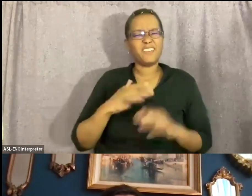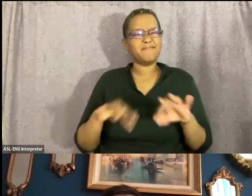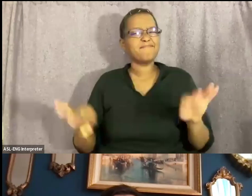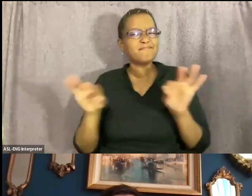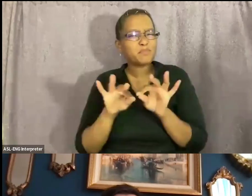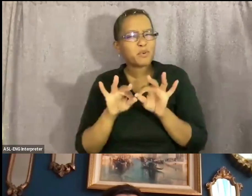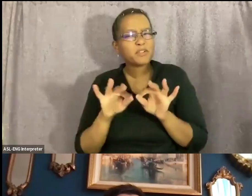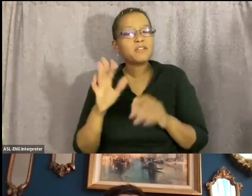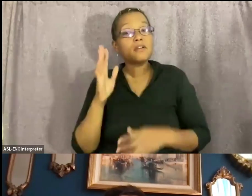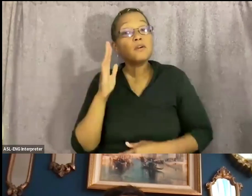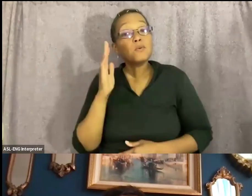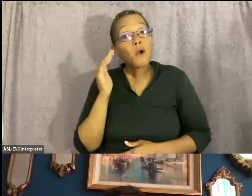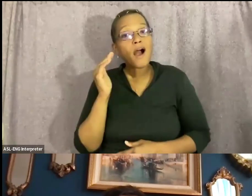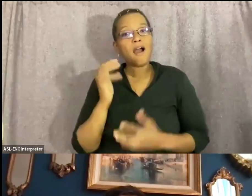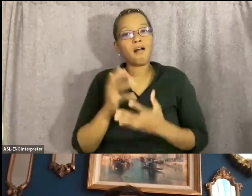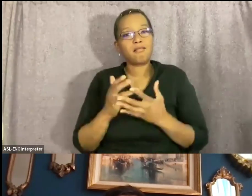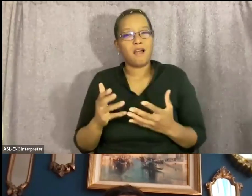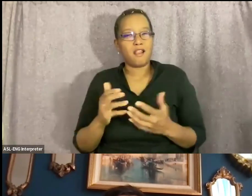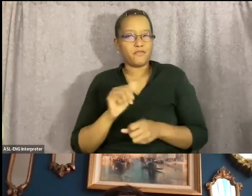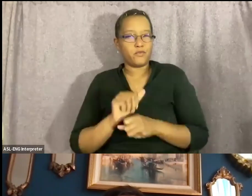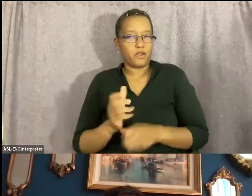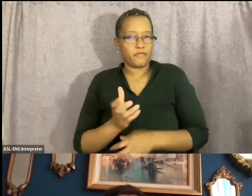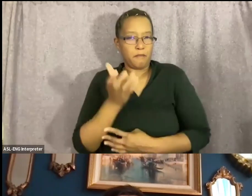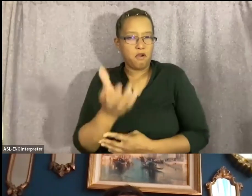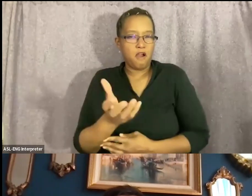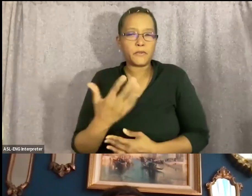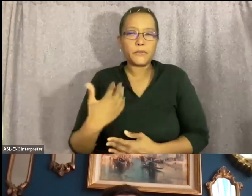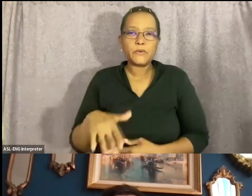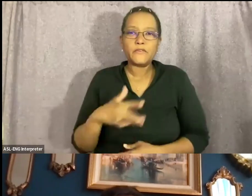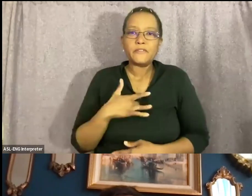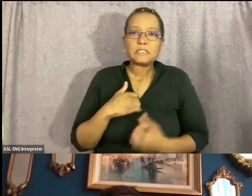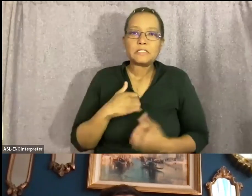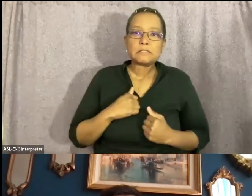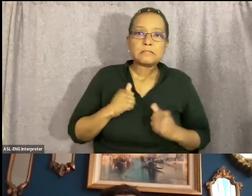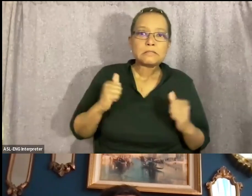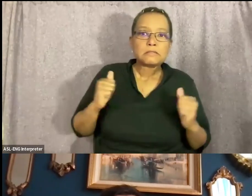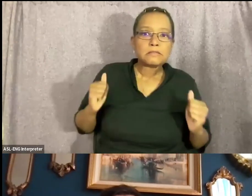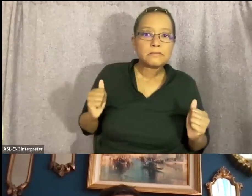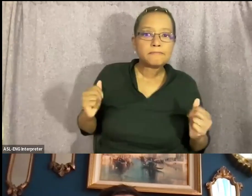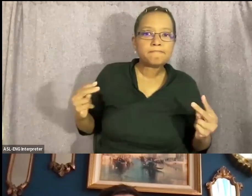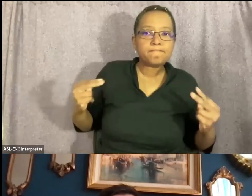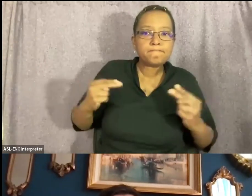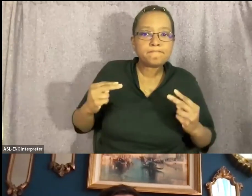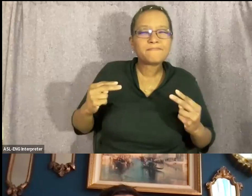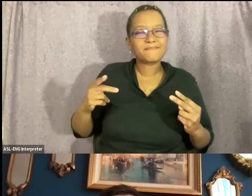about having to speak as much and more so like a focus on listening,